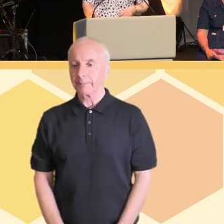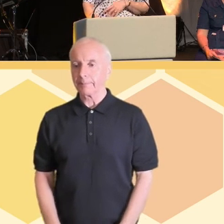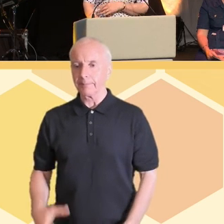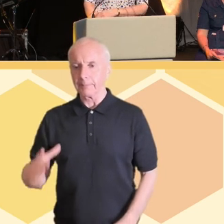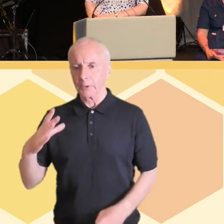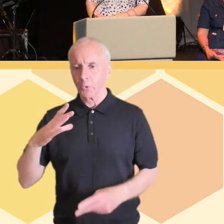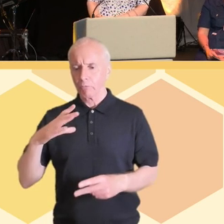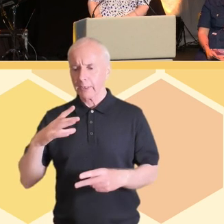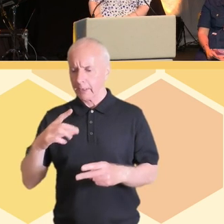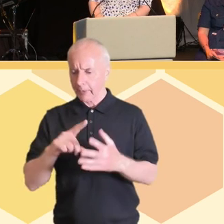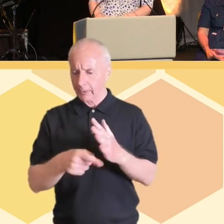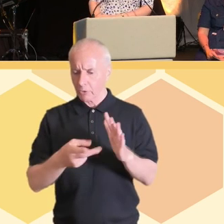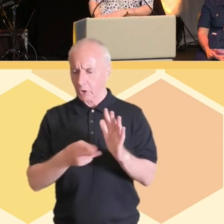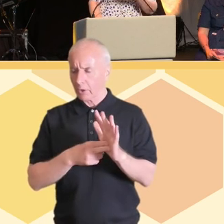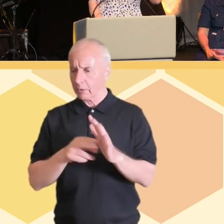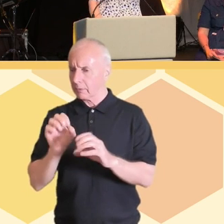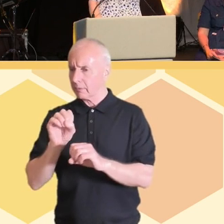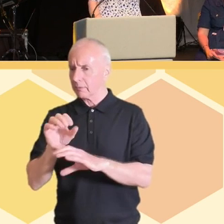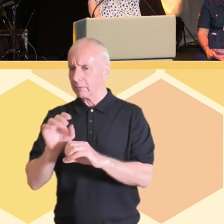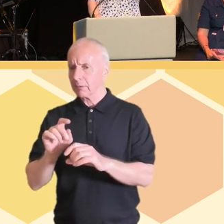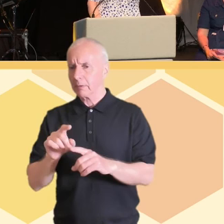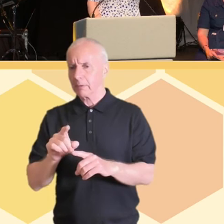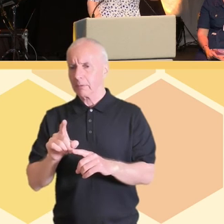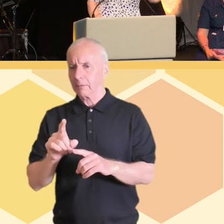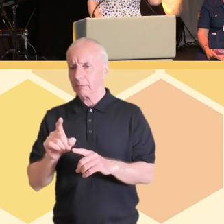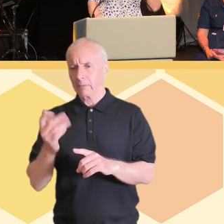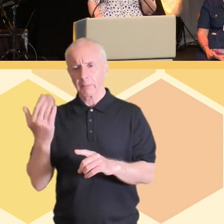my friend John here already, and that is linked to